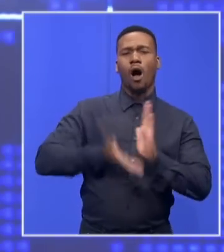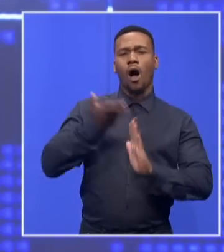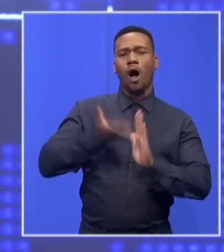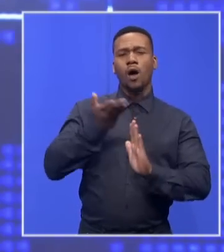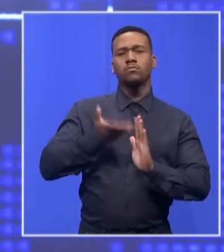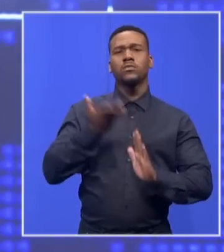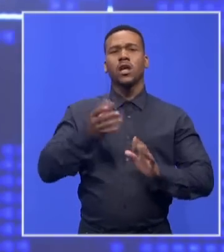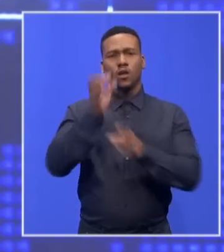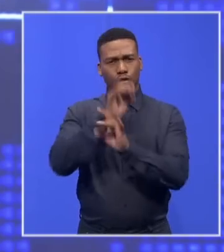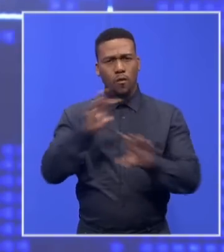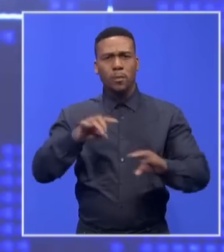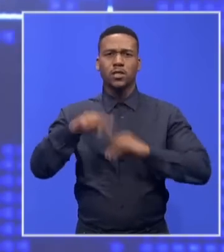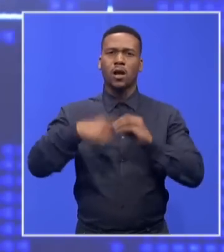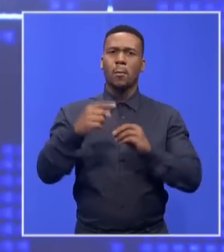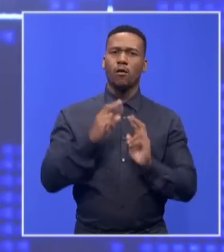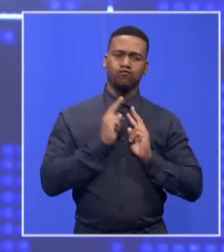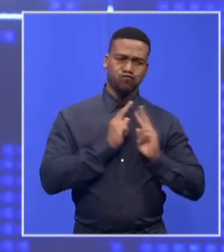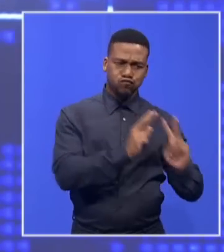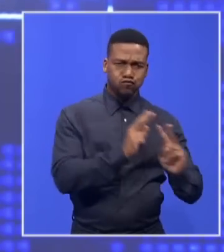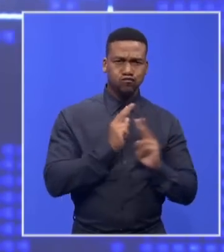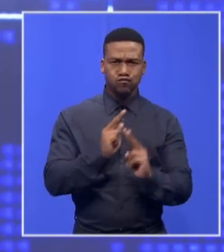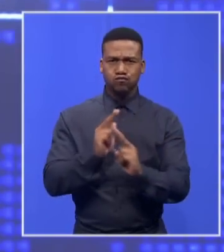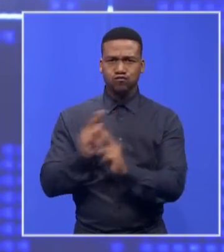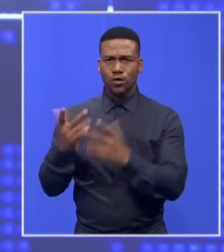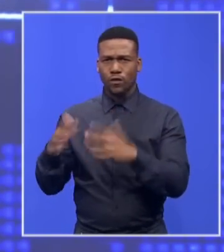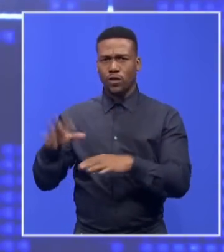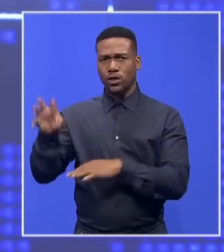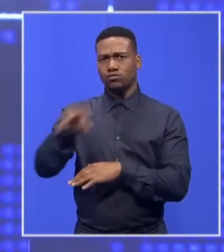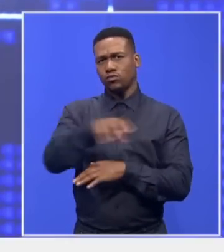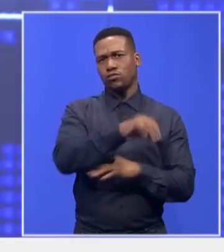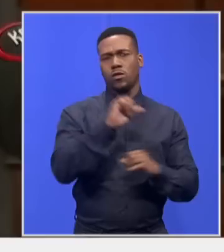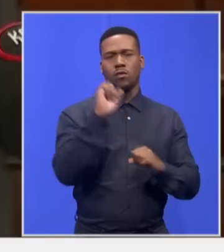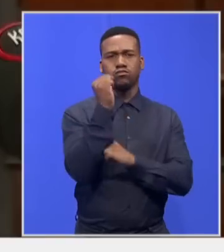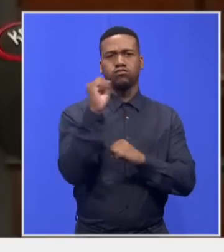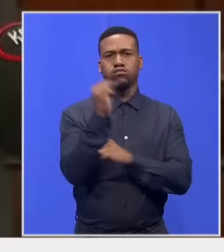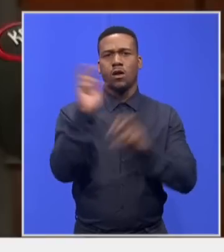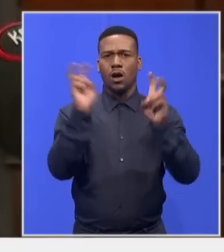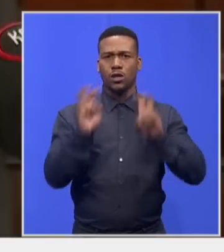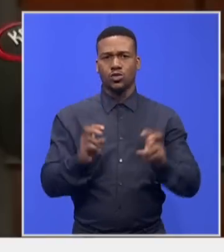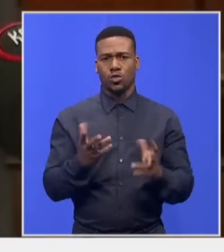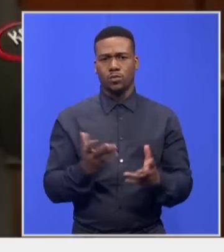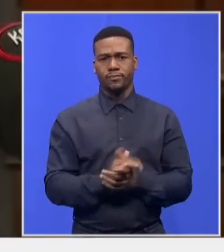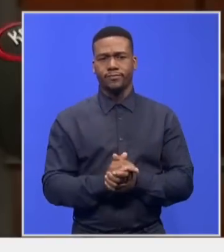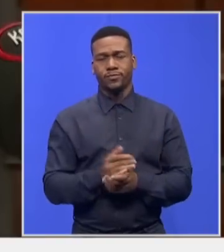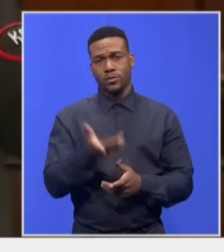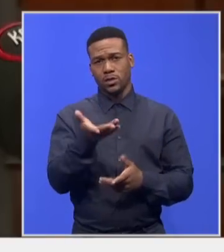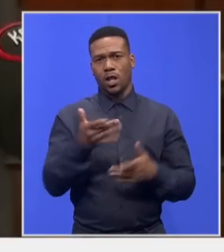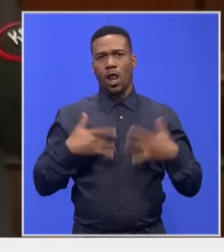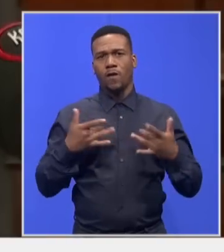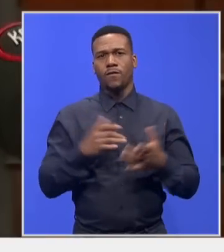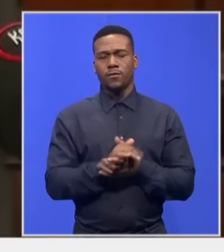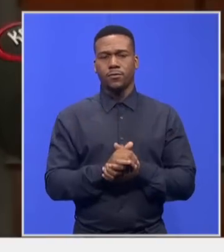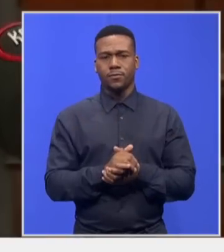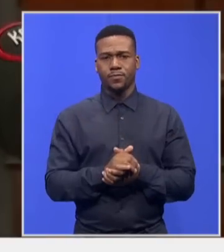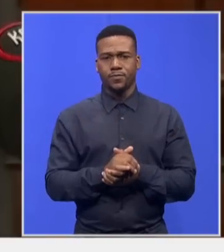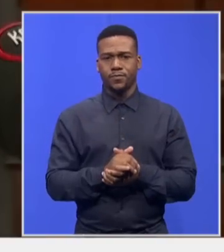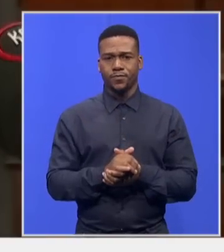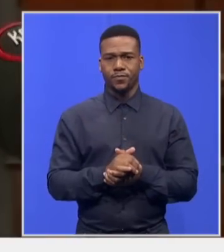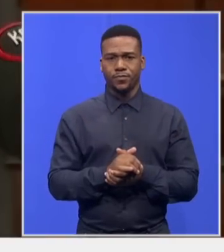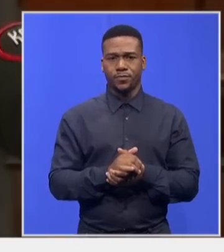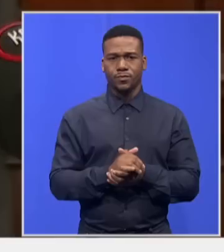to Eskom's power stations. Let's take you there live and listen in. There's high levels of transparency in